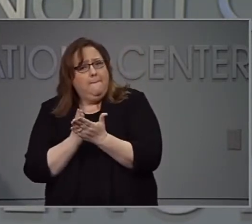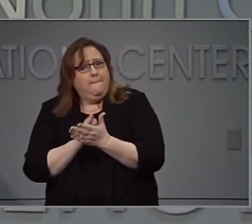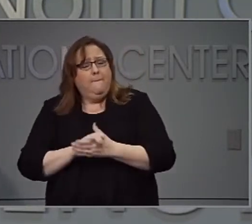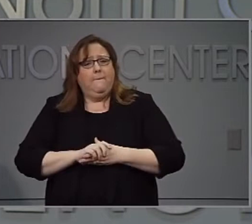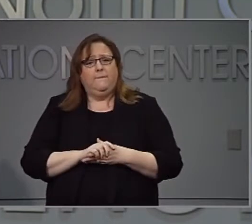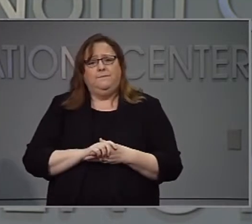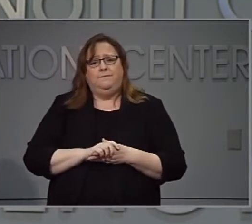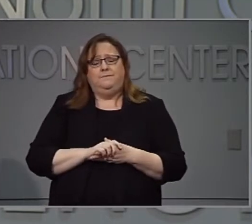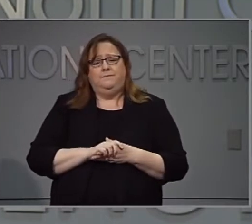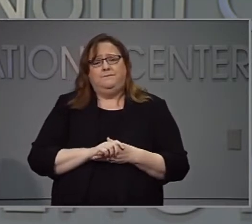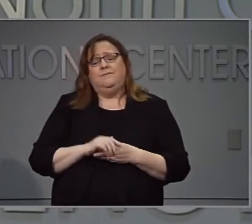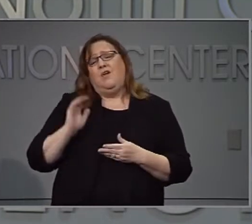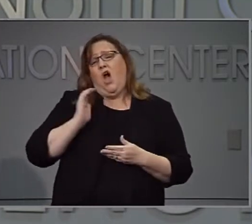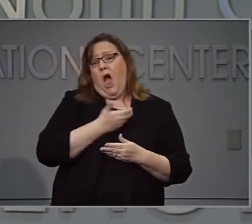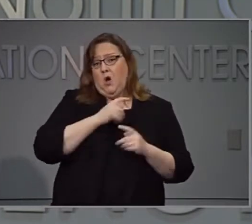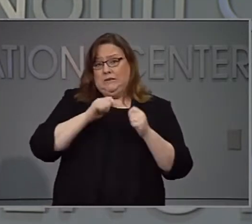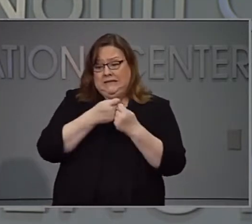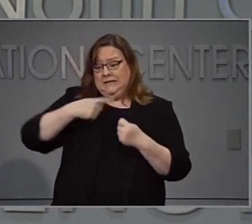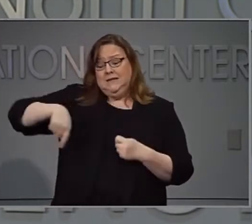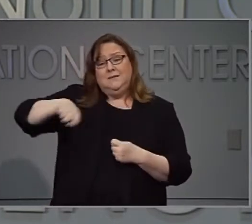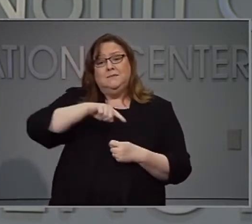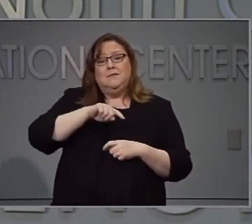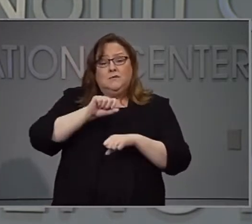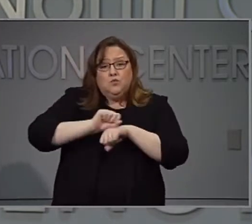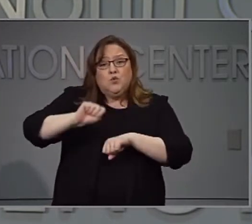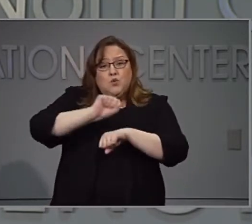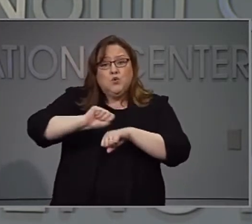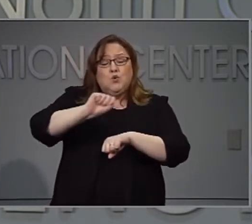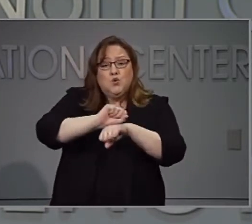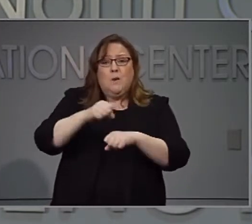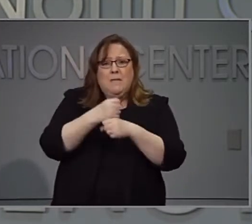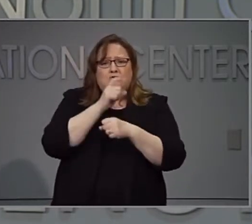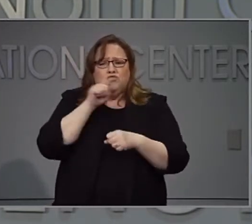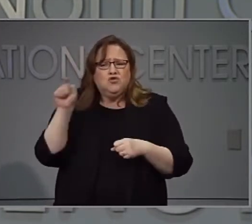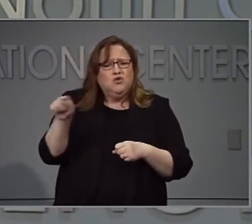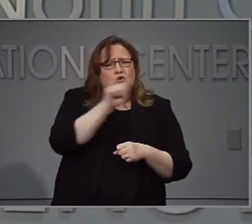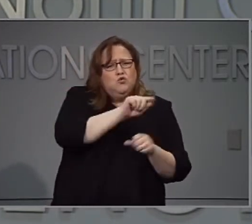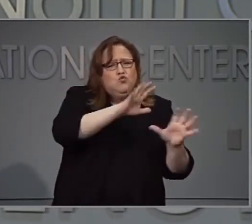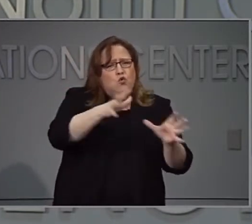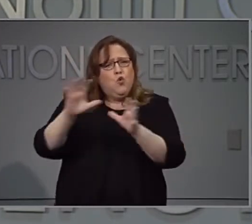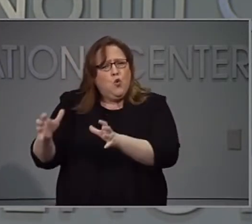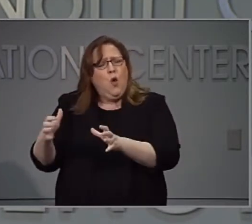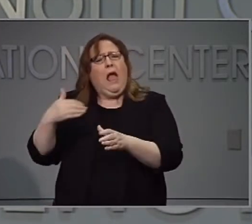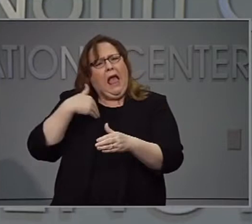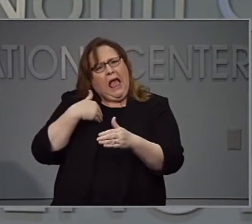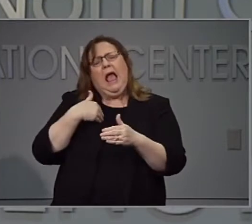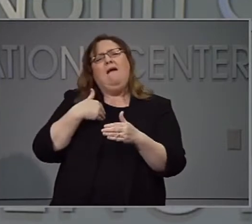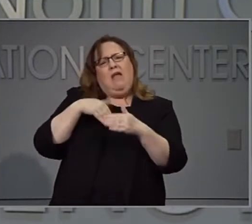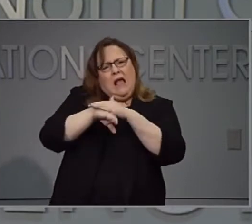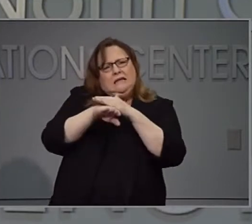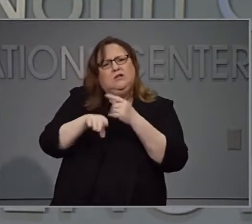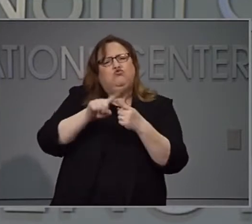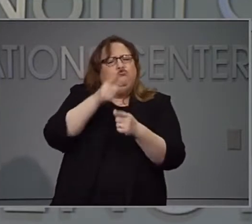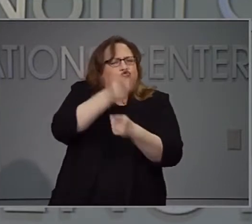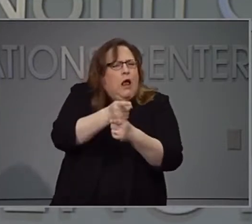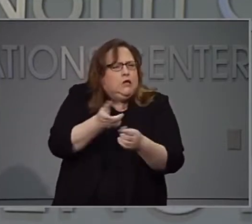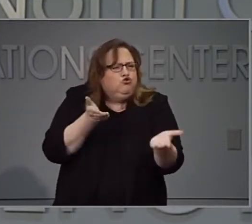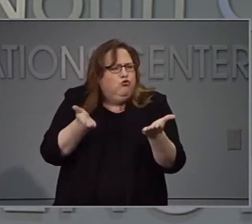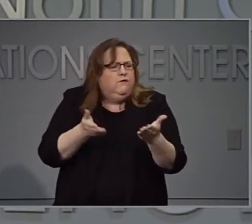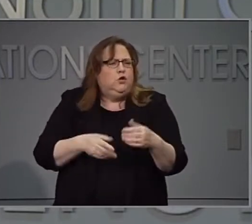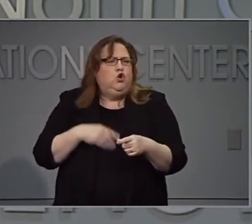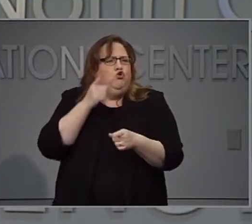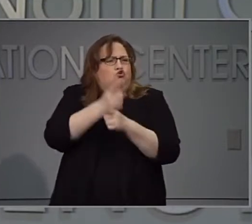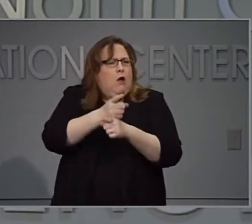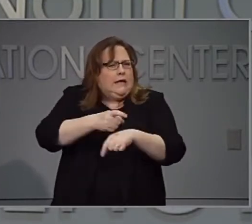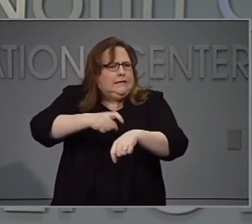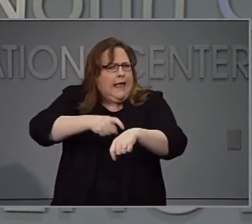proud of the work that our teams are doing to ensure that people who need services have access to the right services at the right time,